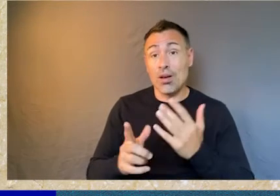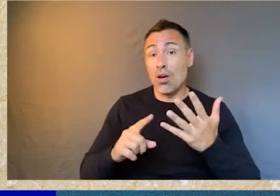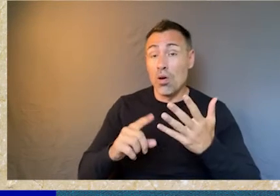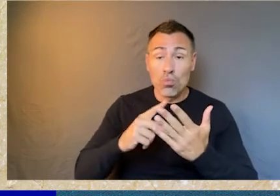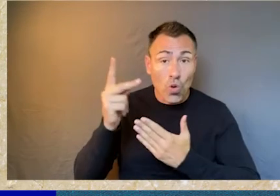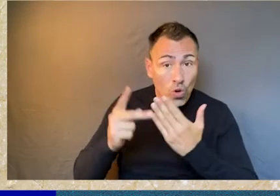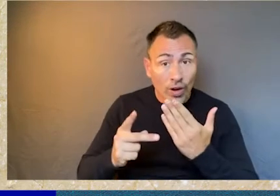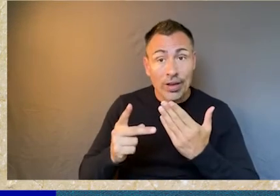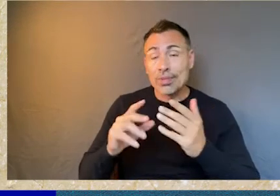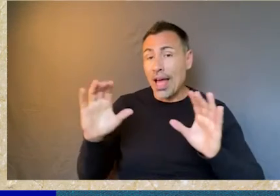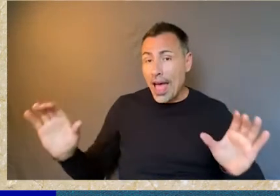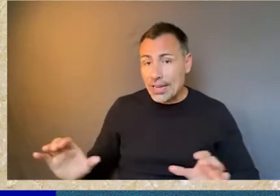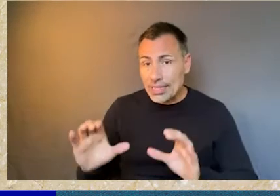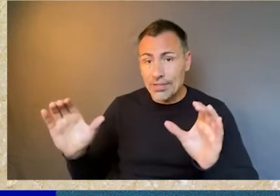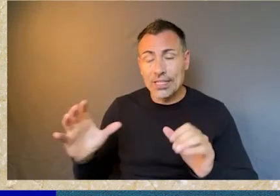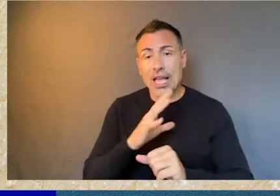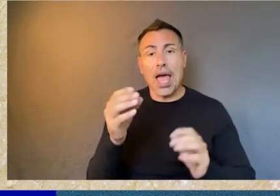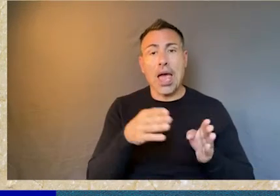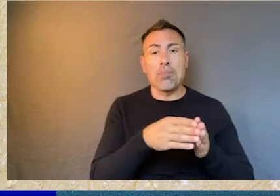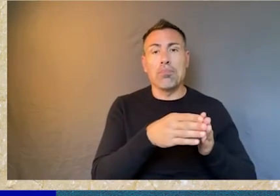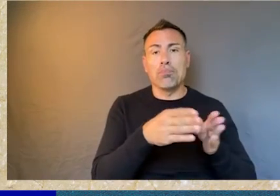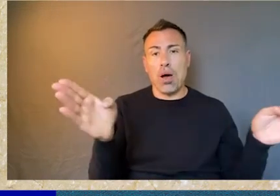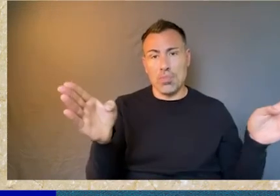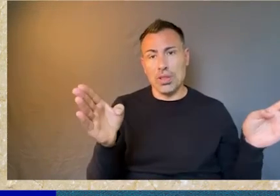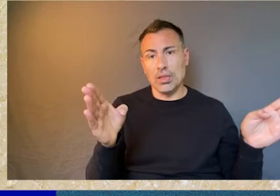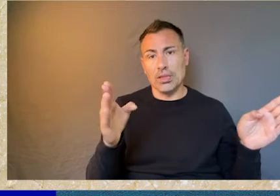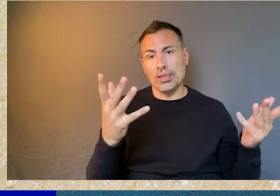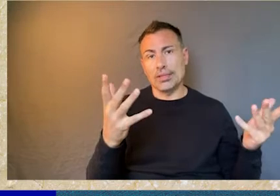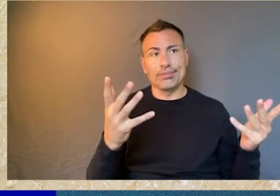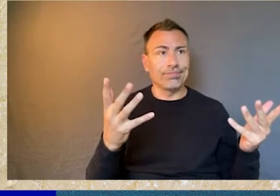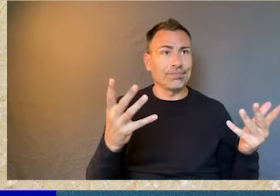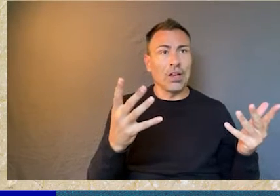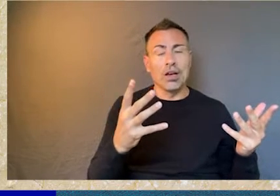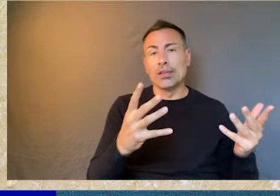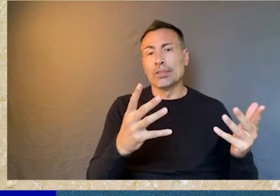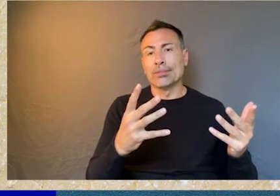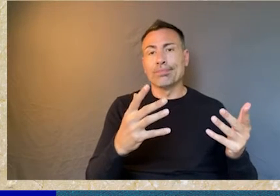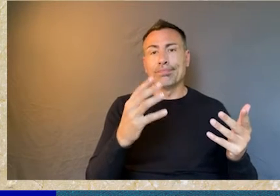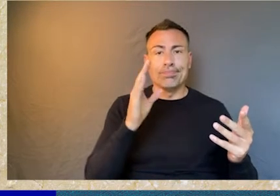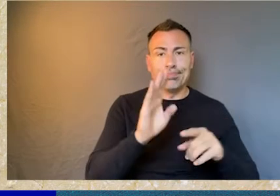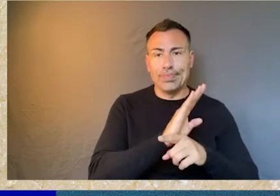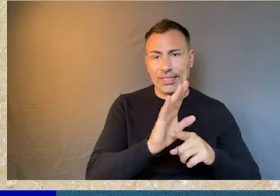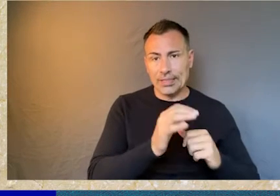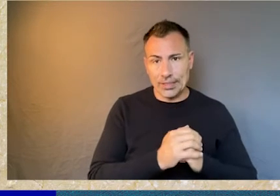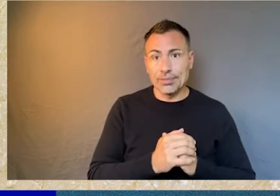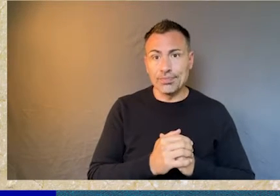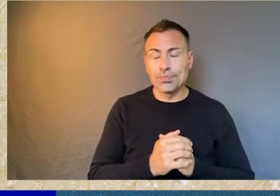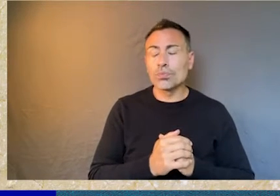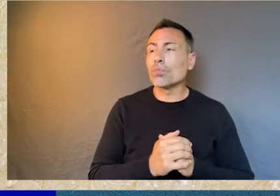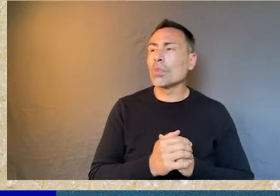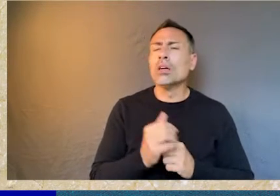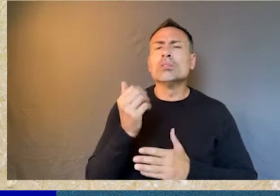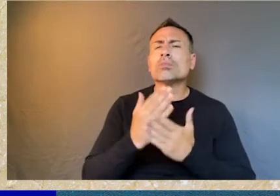activities, as well as public venues. Some examples of accommodations or modifications that could possibly